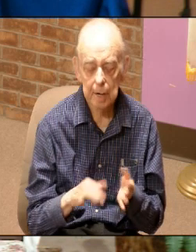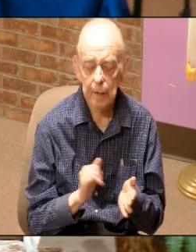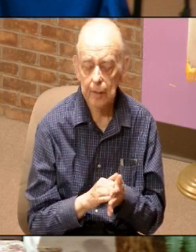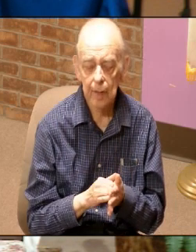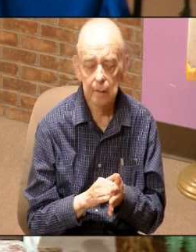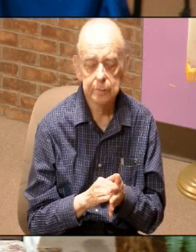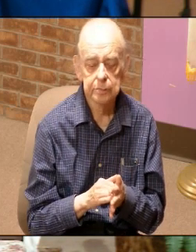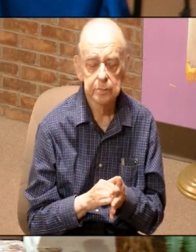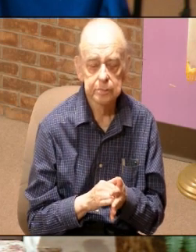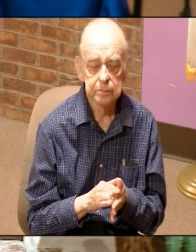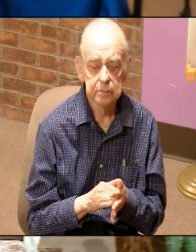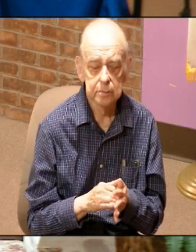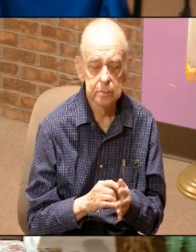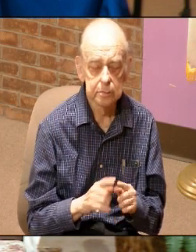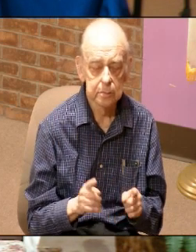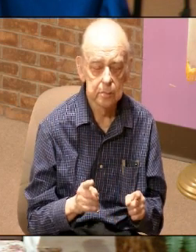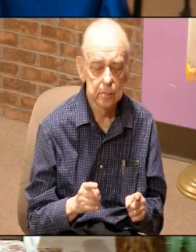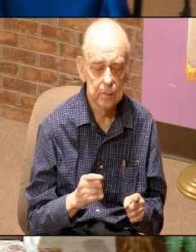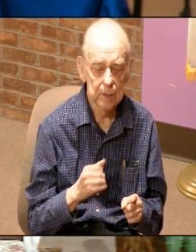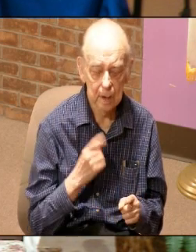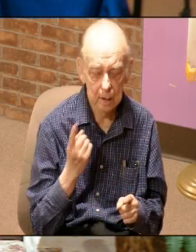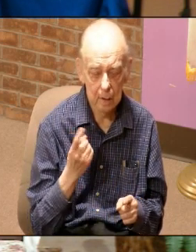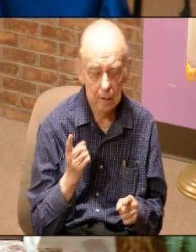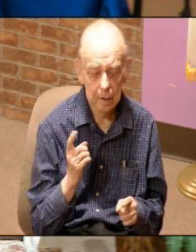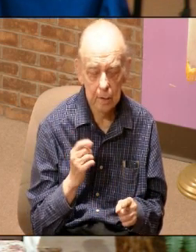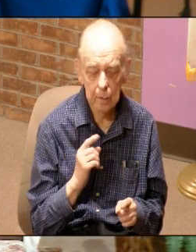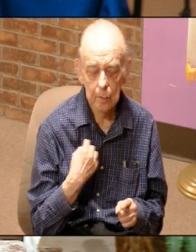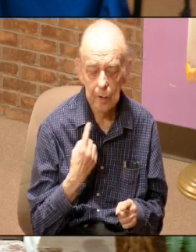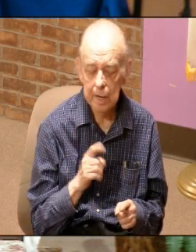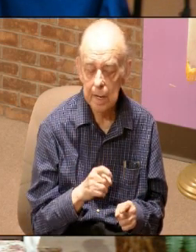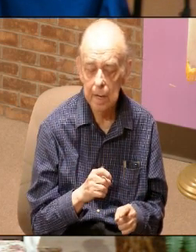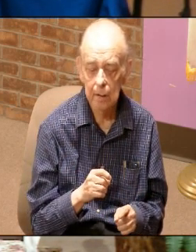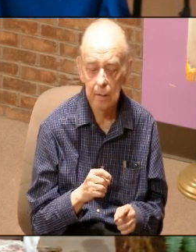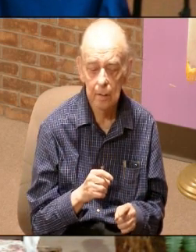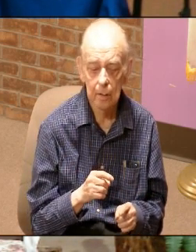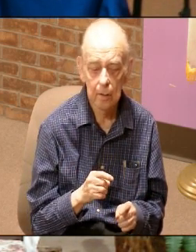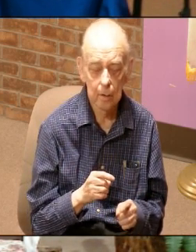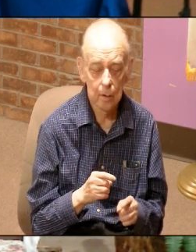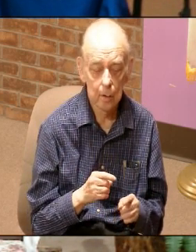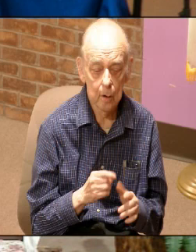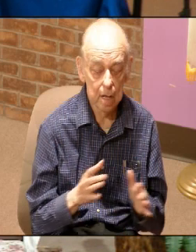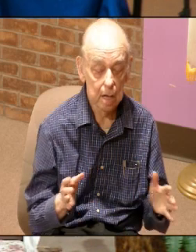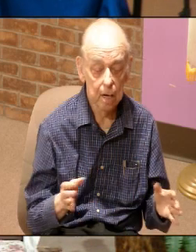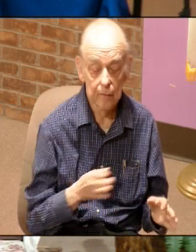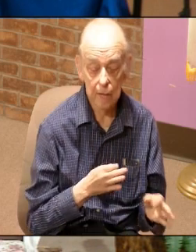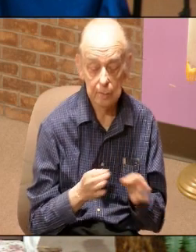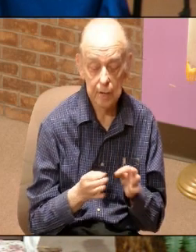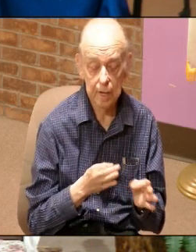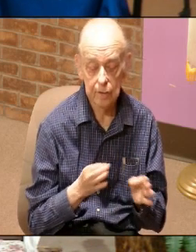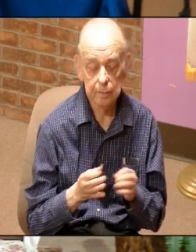it. But I don't think we really need a whole lot of explanation